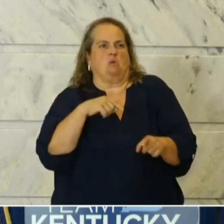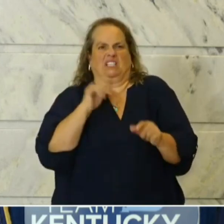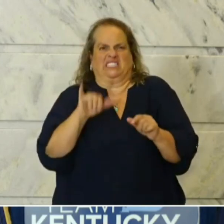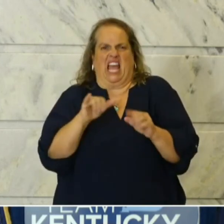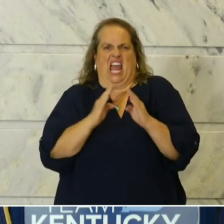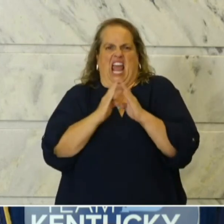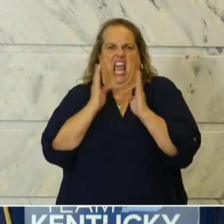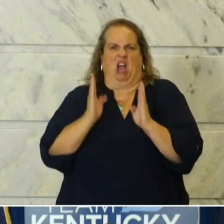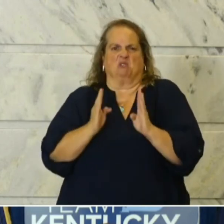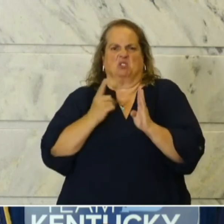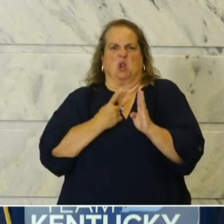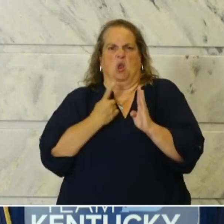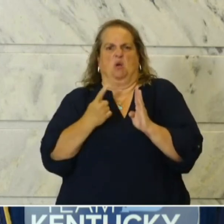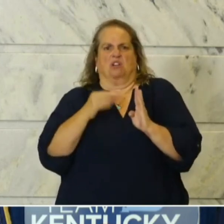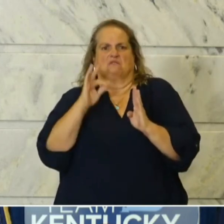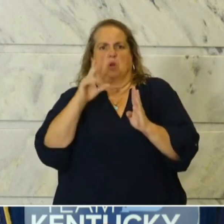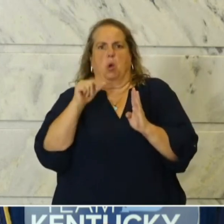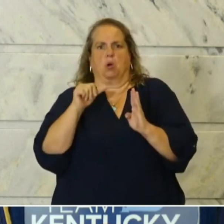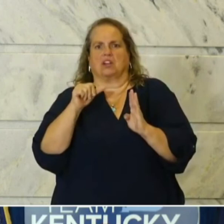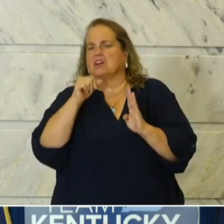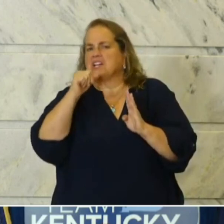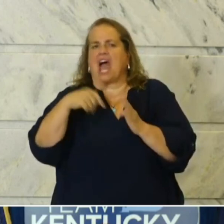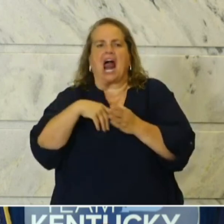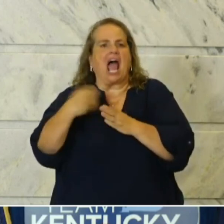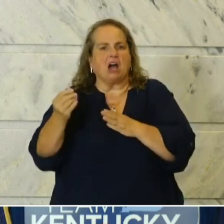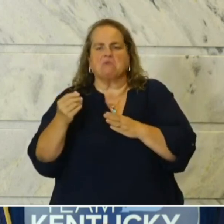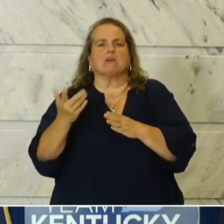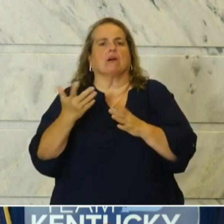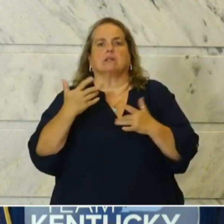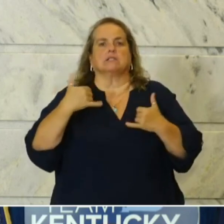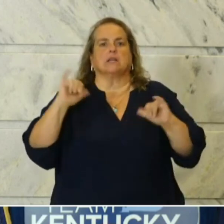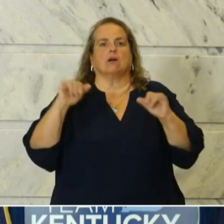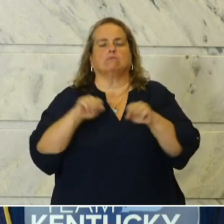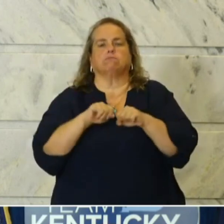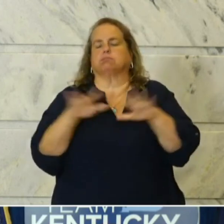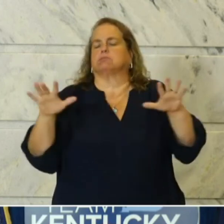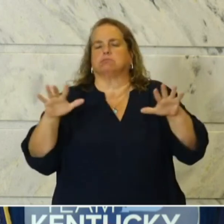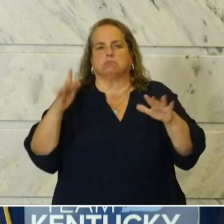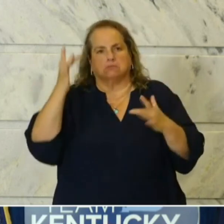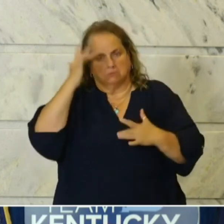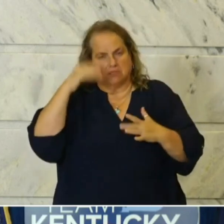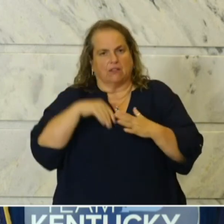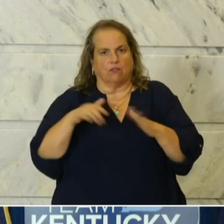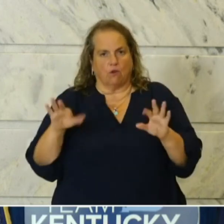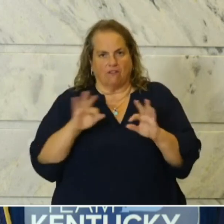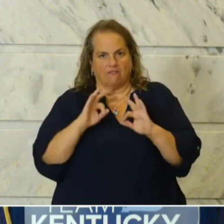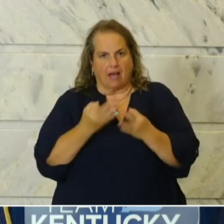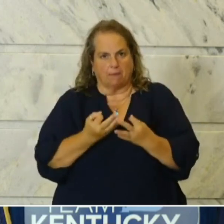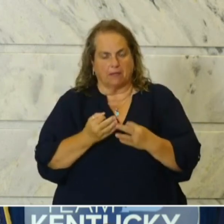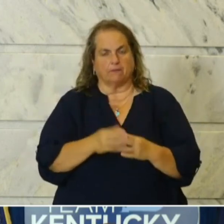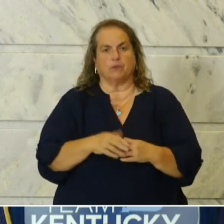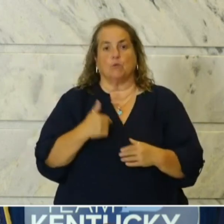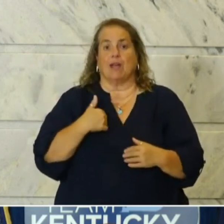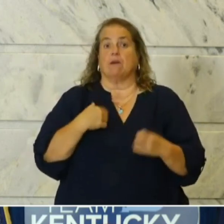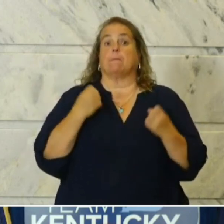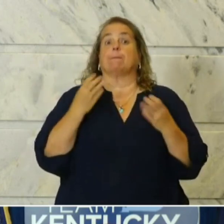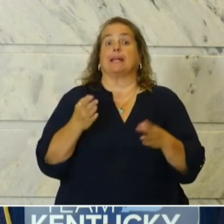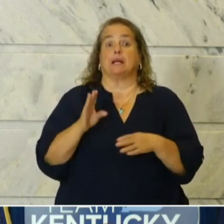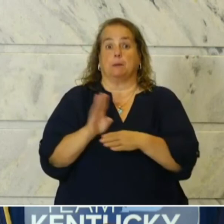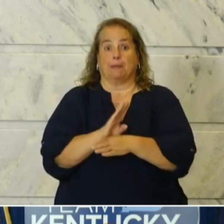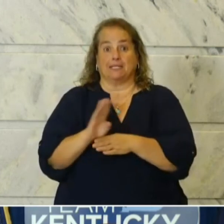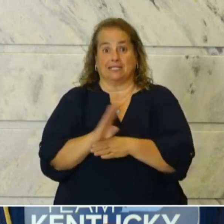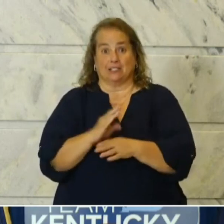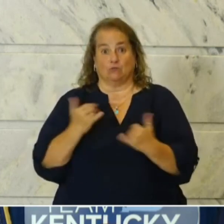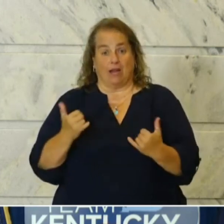house alone in Florida and the devastation that it's caused in their families. We have so many businesses right now,